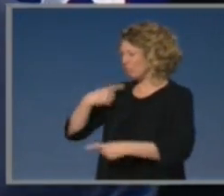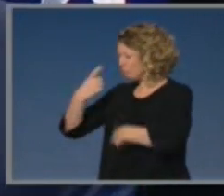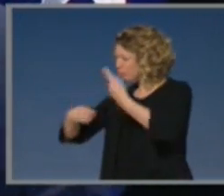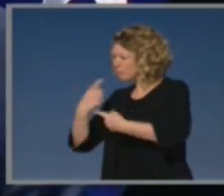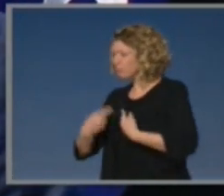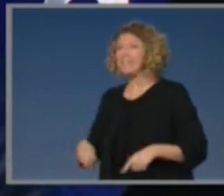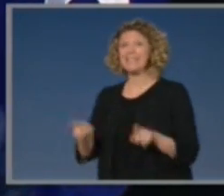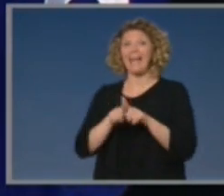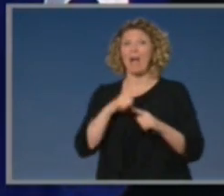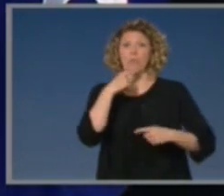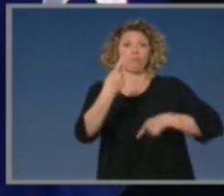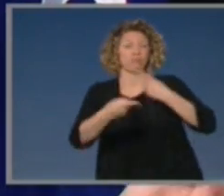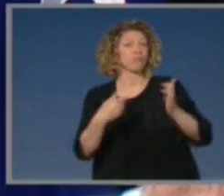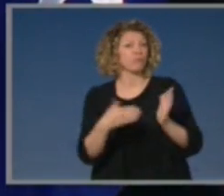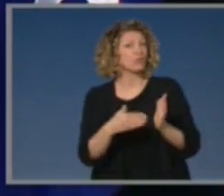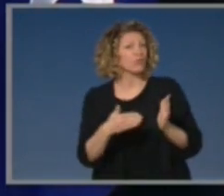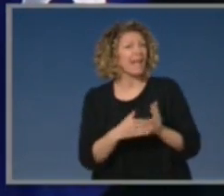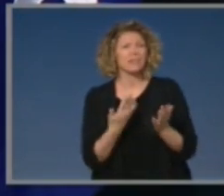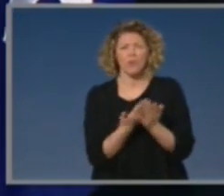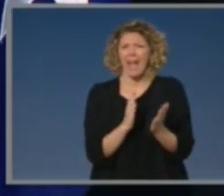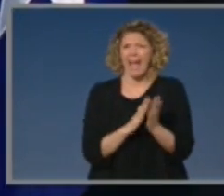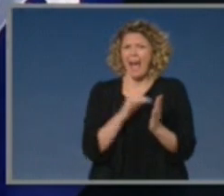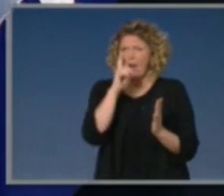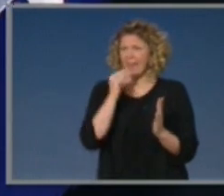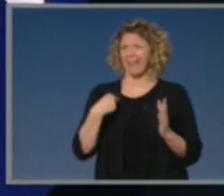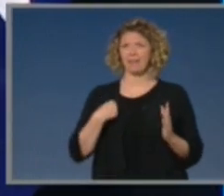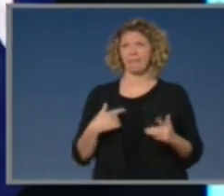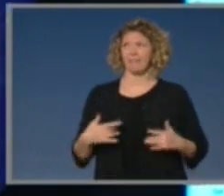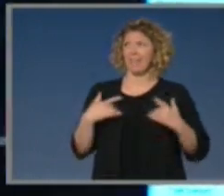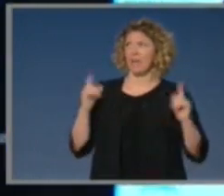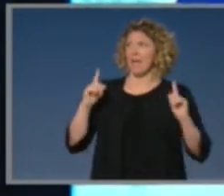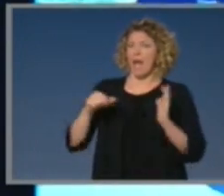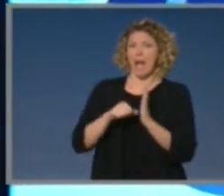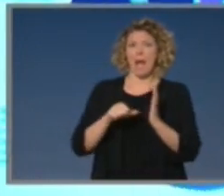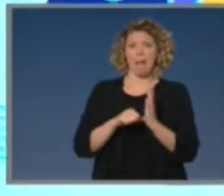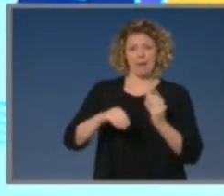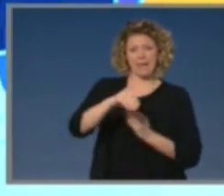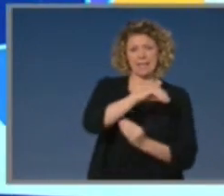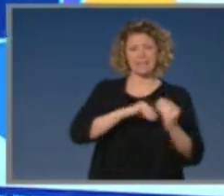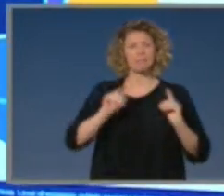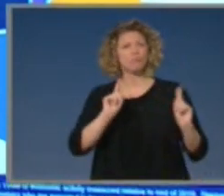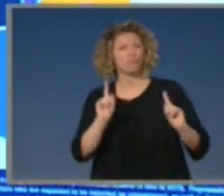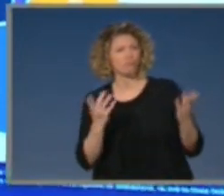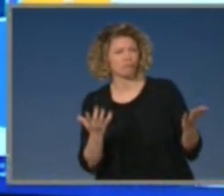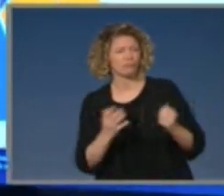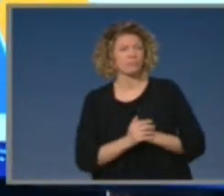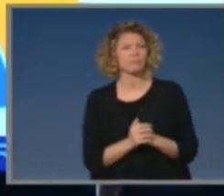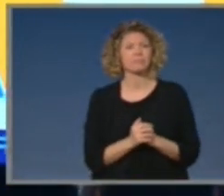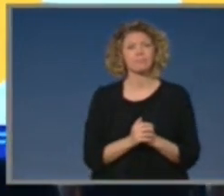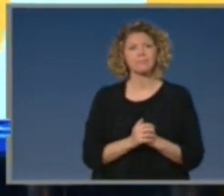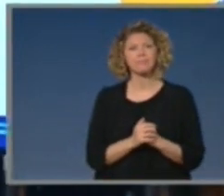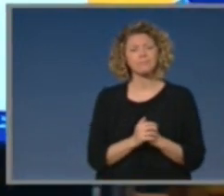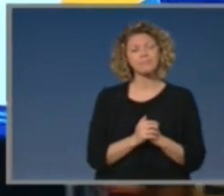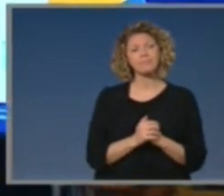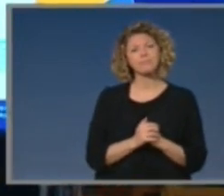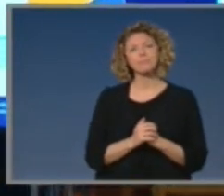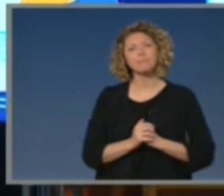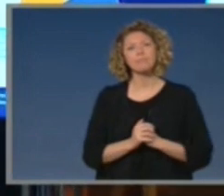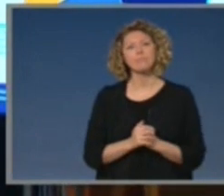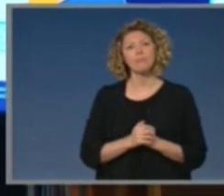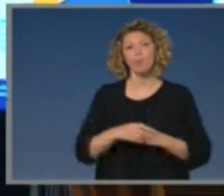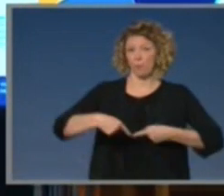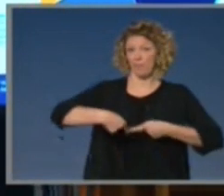impact on the economy. And if I could just have the slides up. What you can see here is the estimate over the first half of this year.